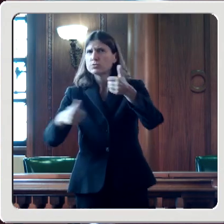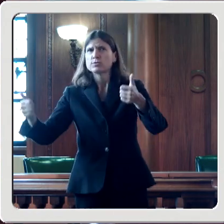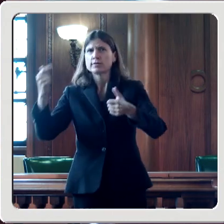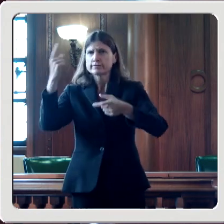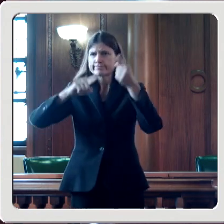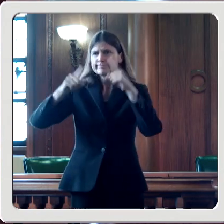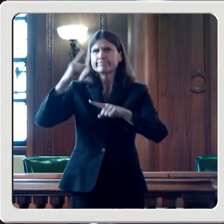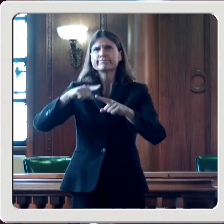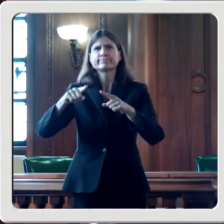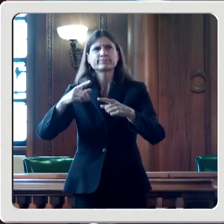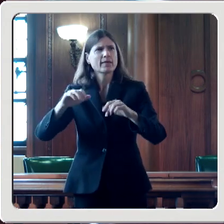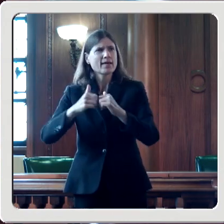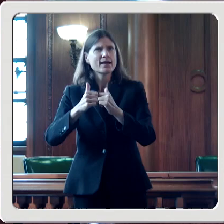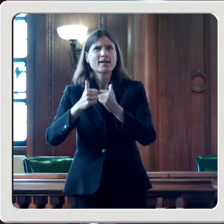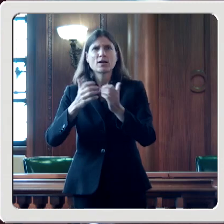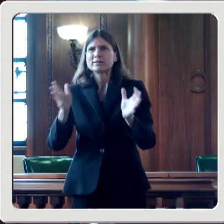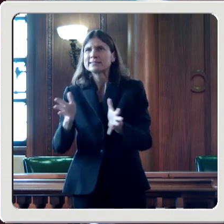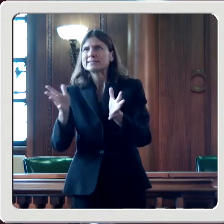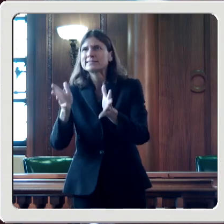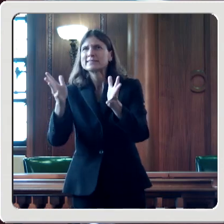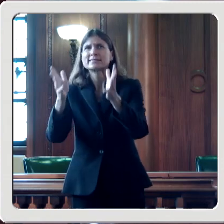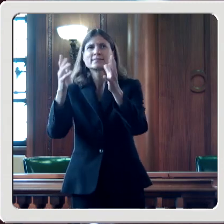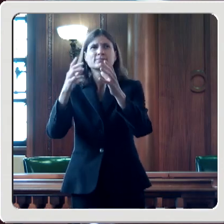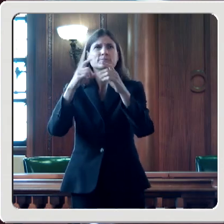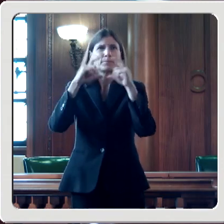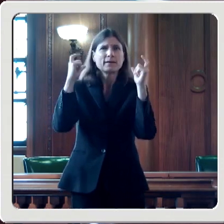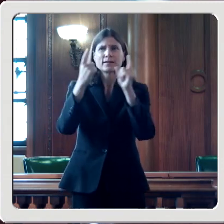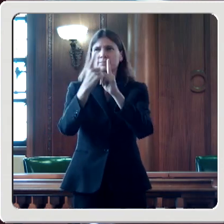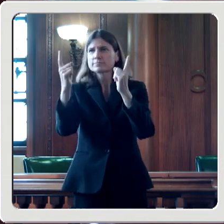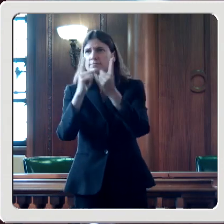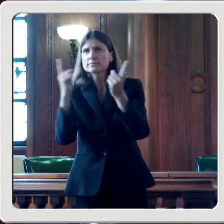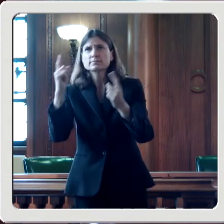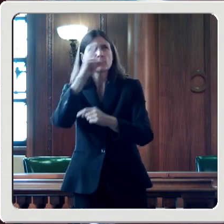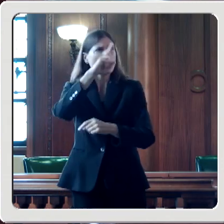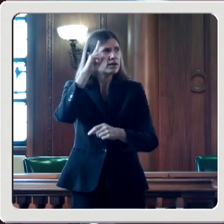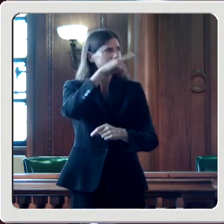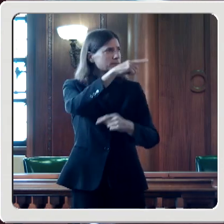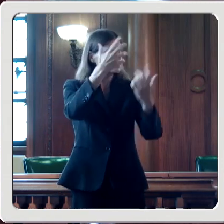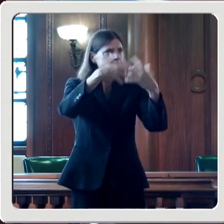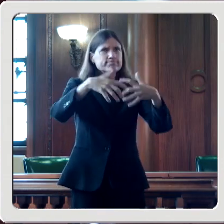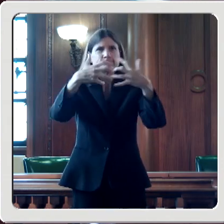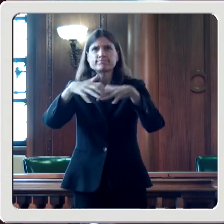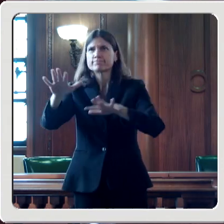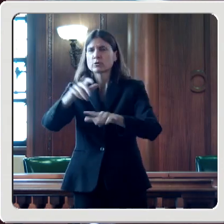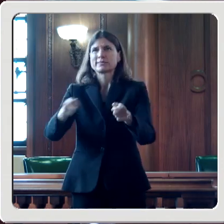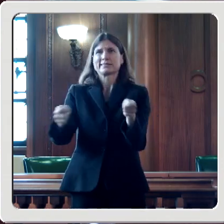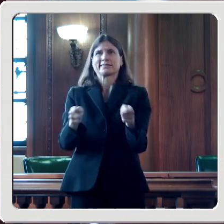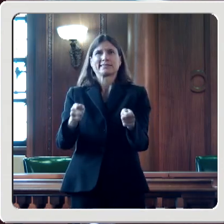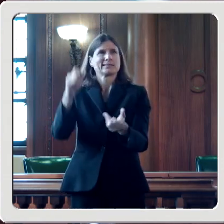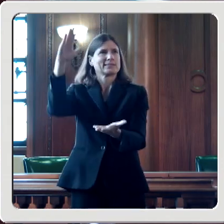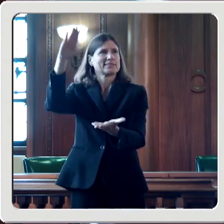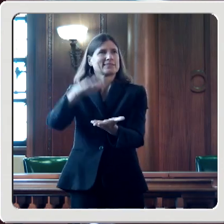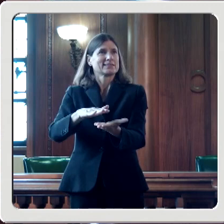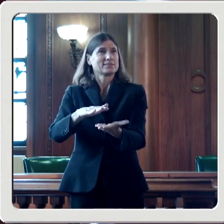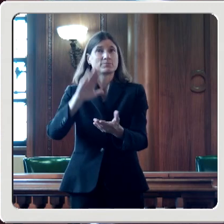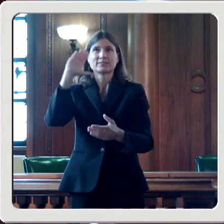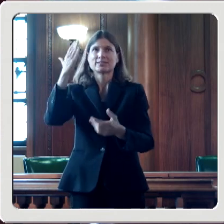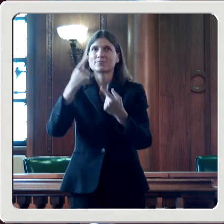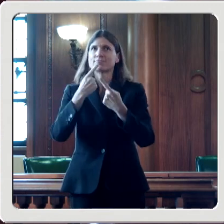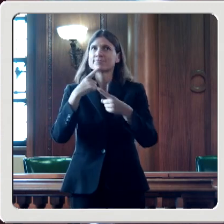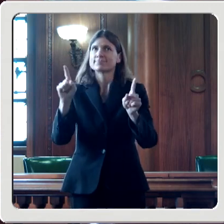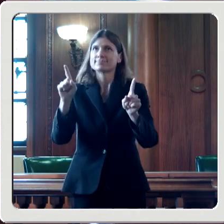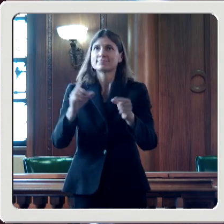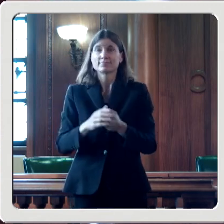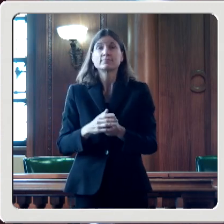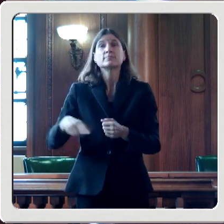and business community, and to our medical institutions who are working hand in hand with us. But we have to stay ever vigilant